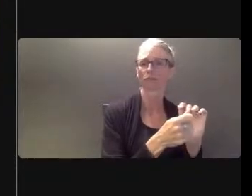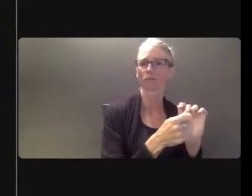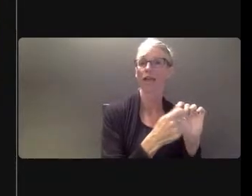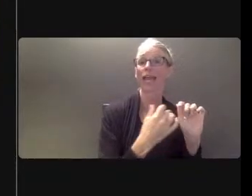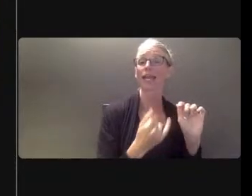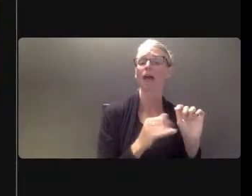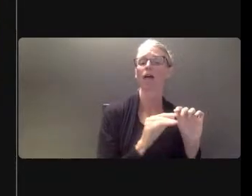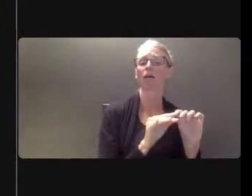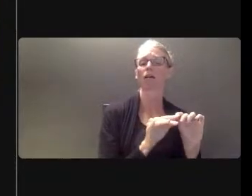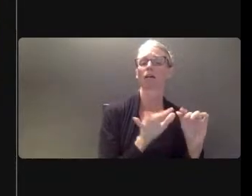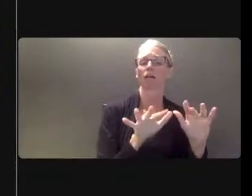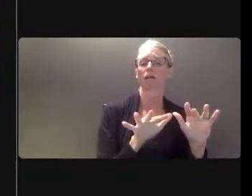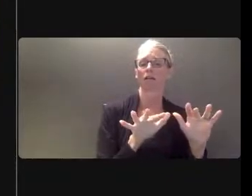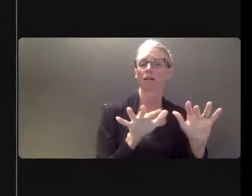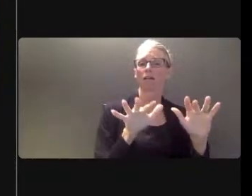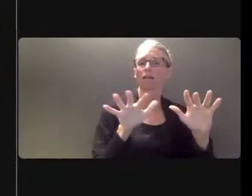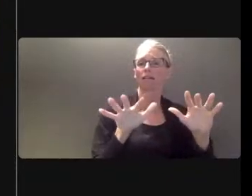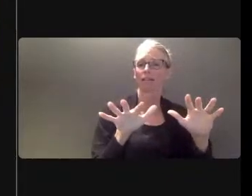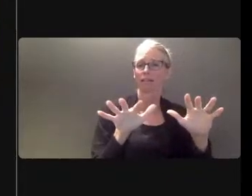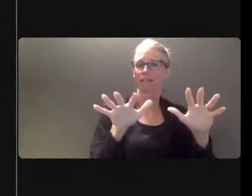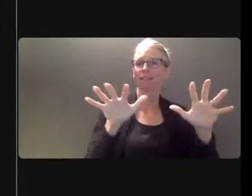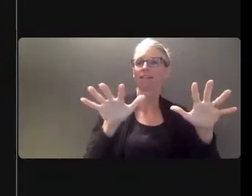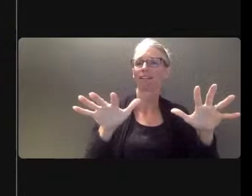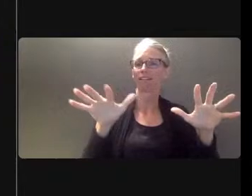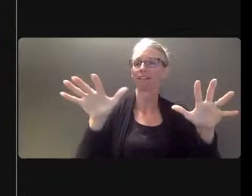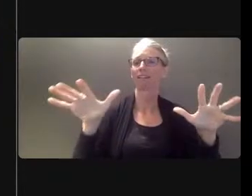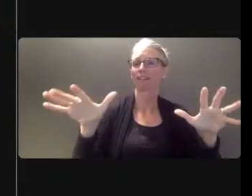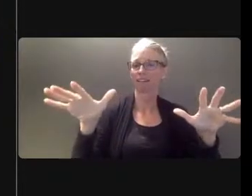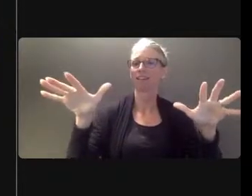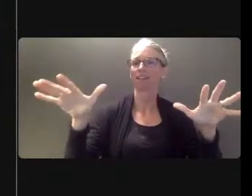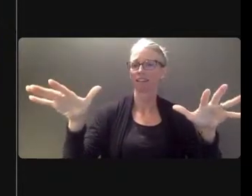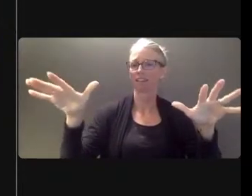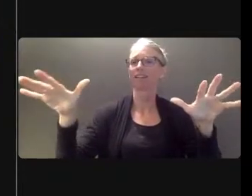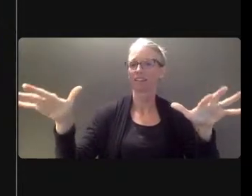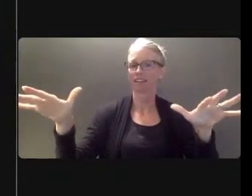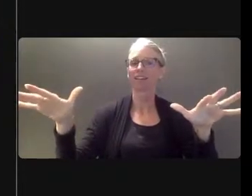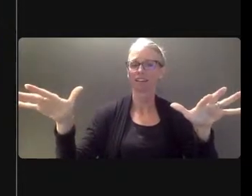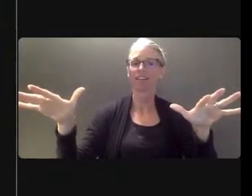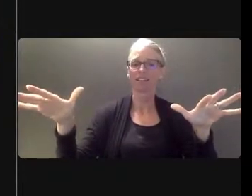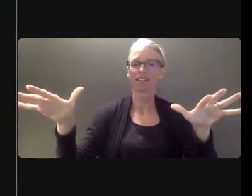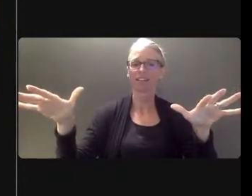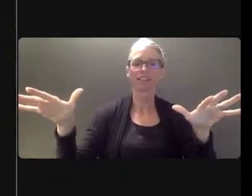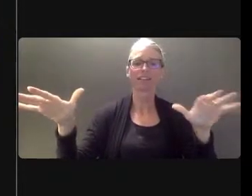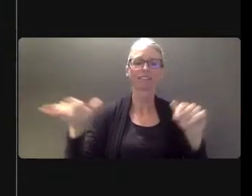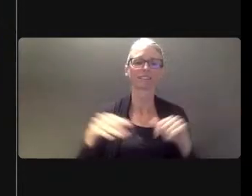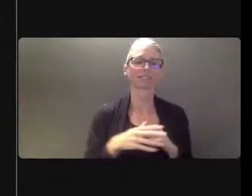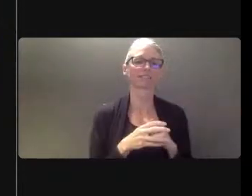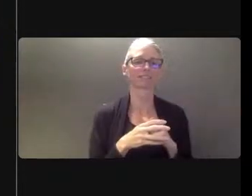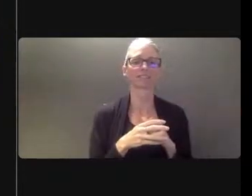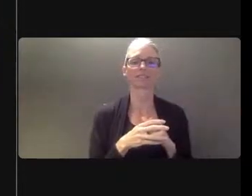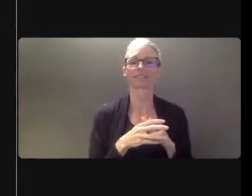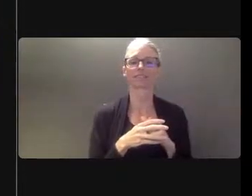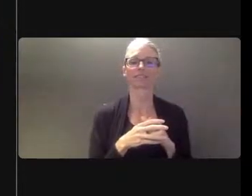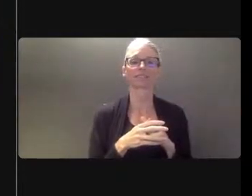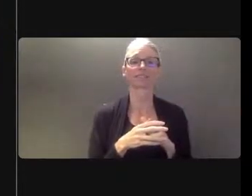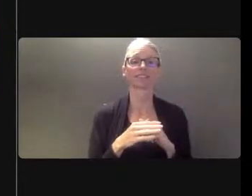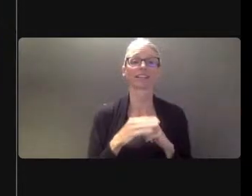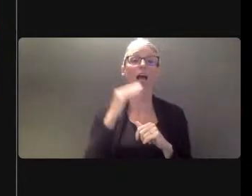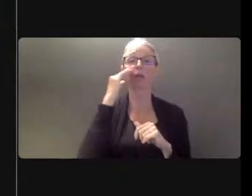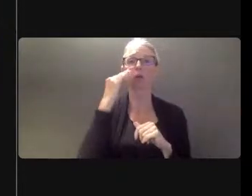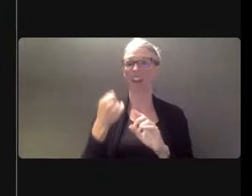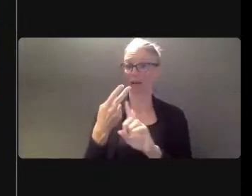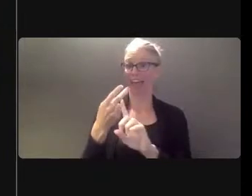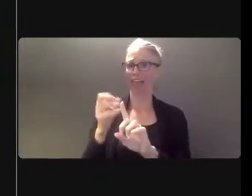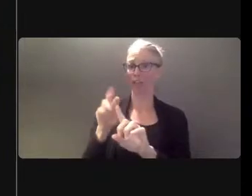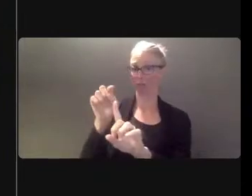into different areas and just, you know, we can pick on, you know, right now, you know, with Heather, that we can say, all right, we found this one